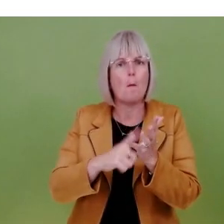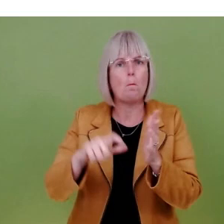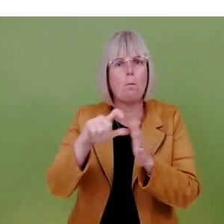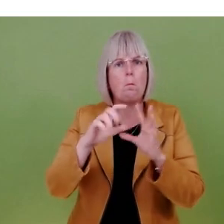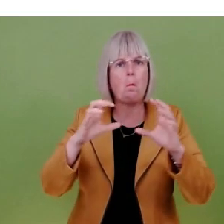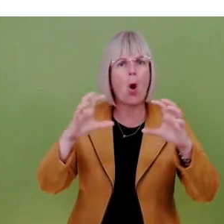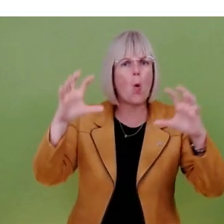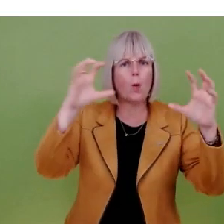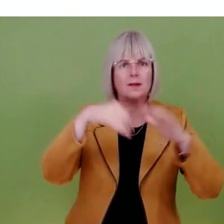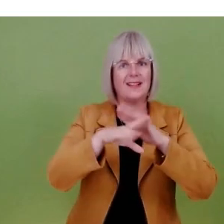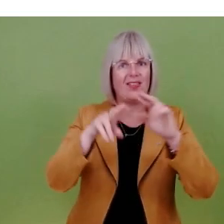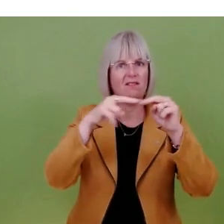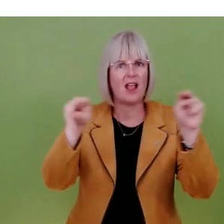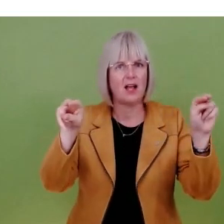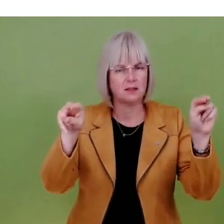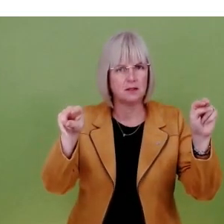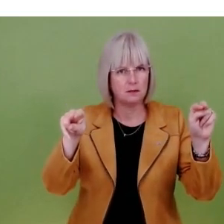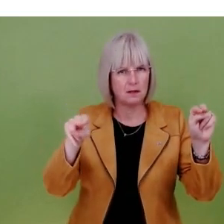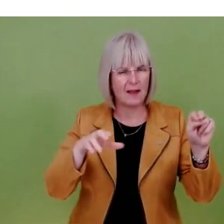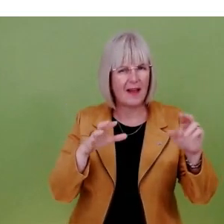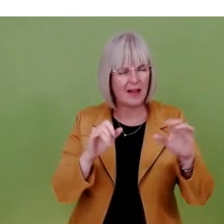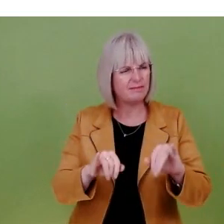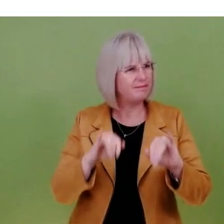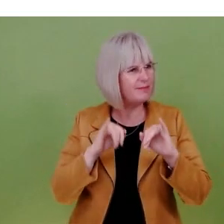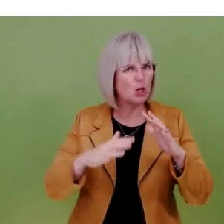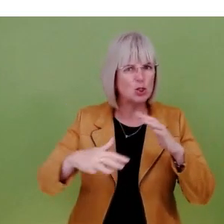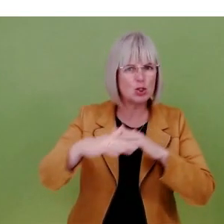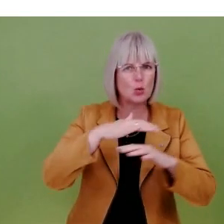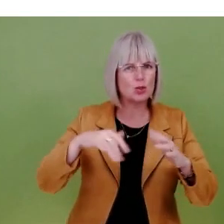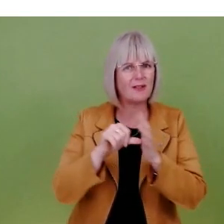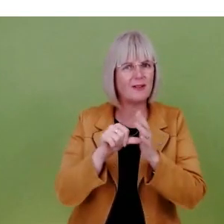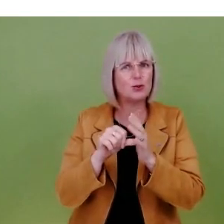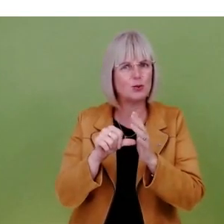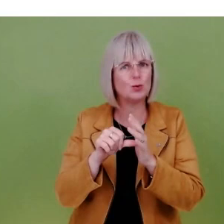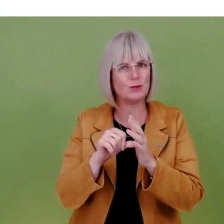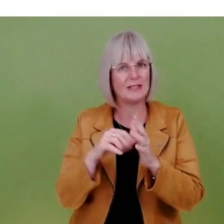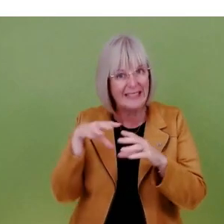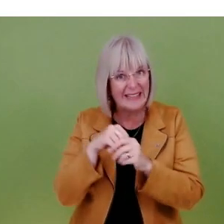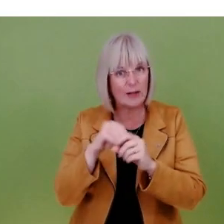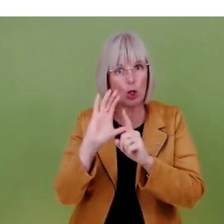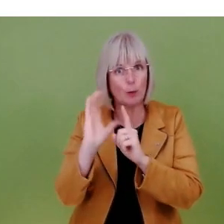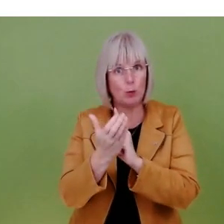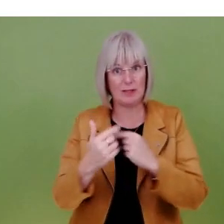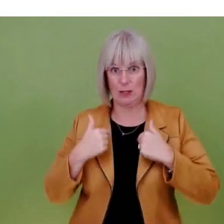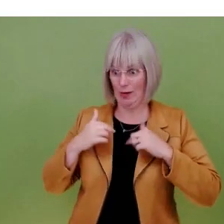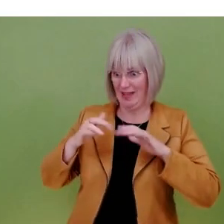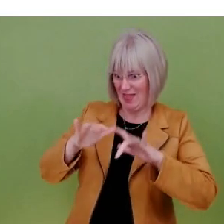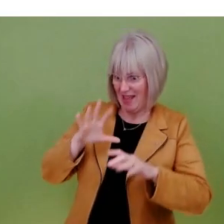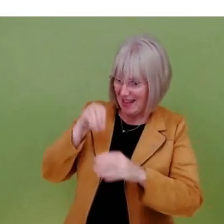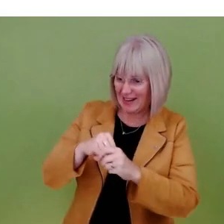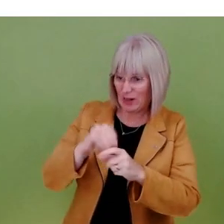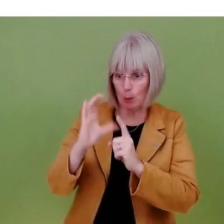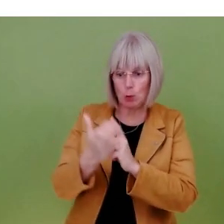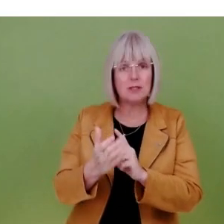social issues within the structures, within the communities that we inhabit. We can't deny them, they're